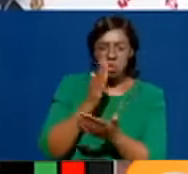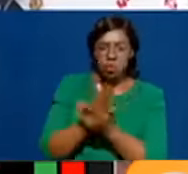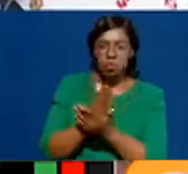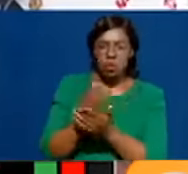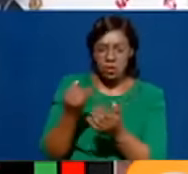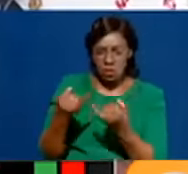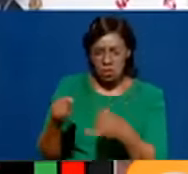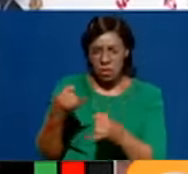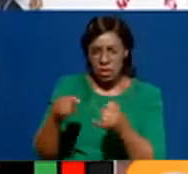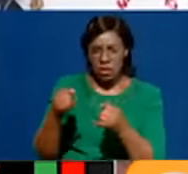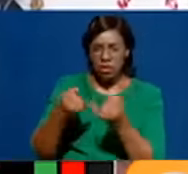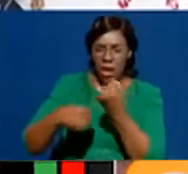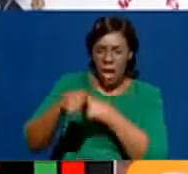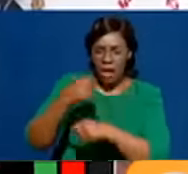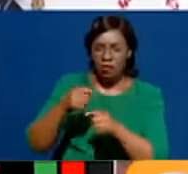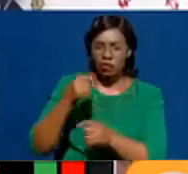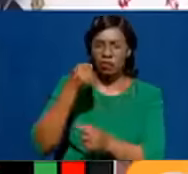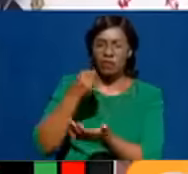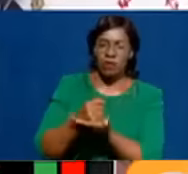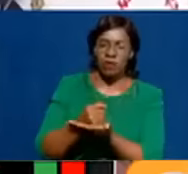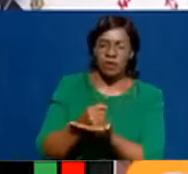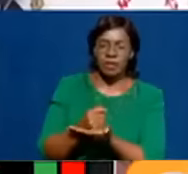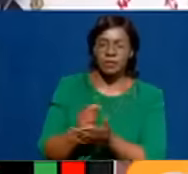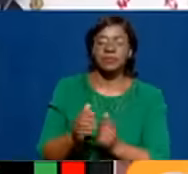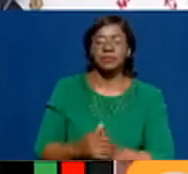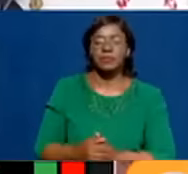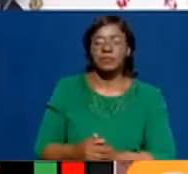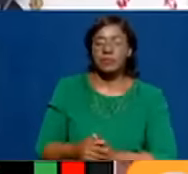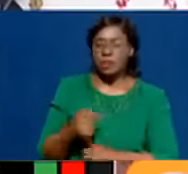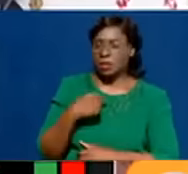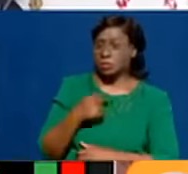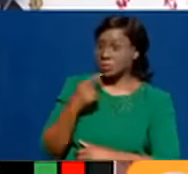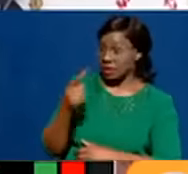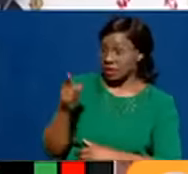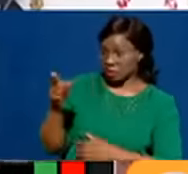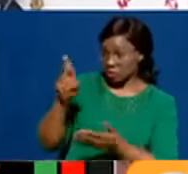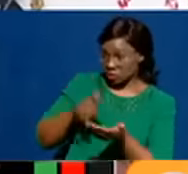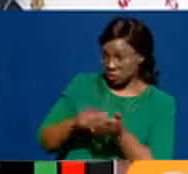the president. Mr. President-elect, please repeat after me.